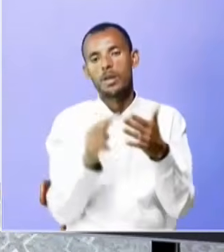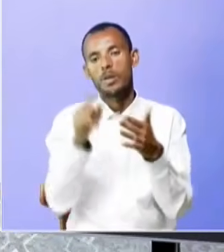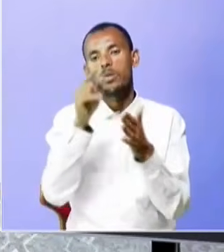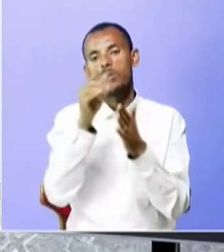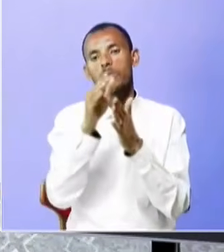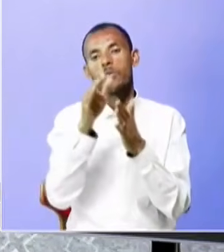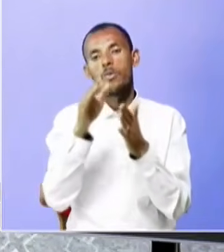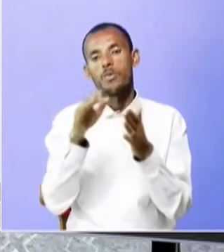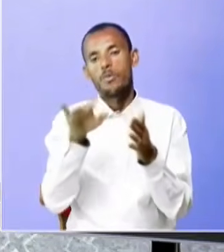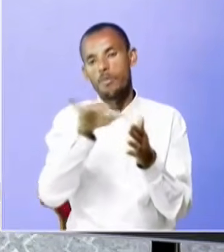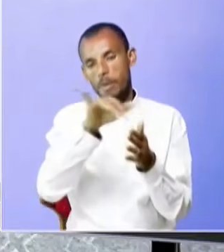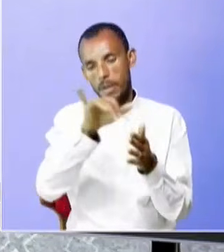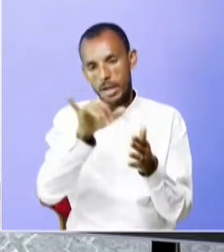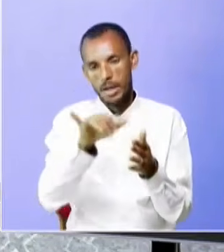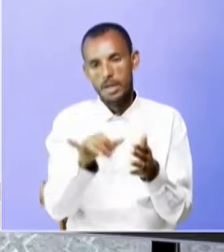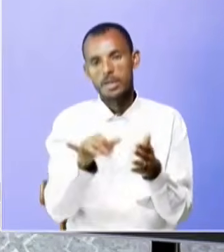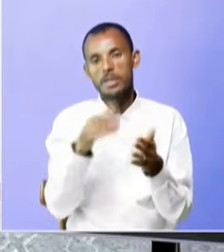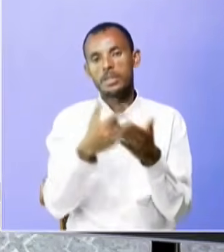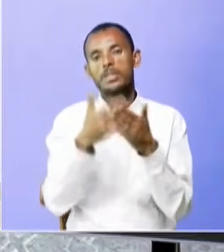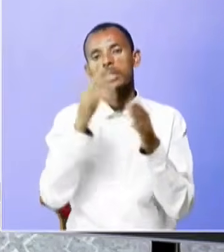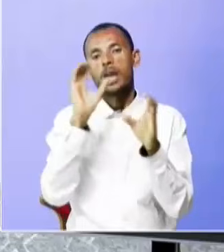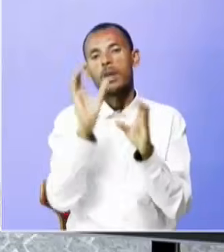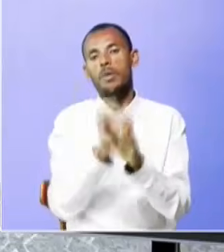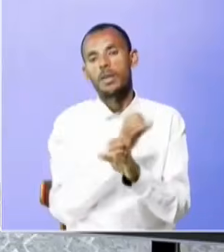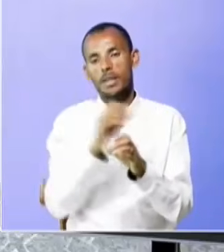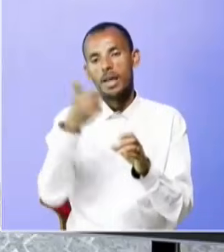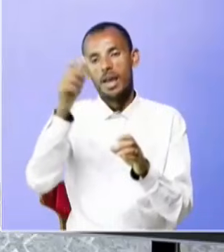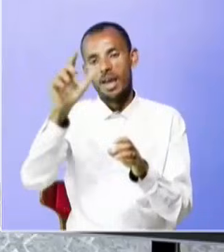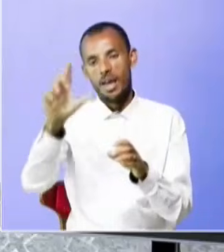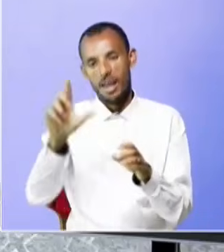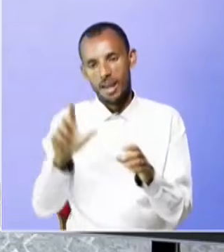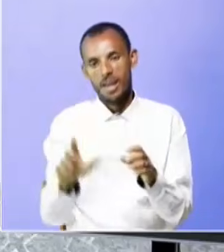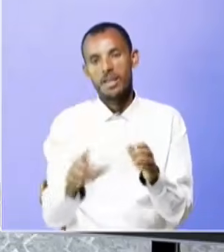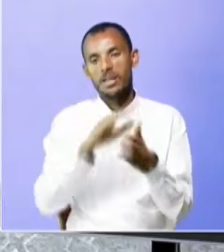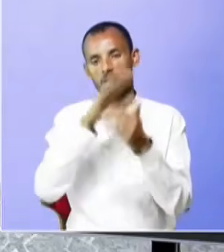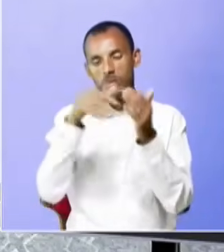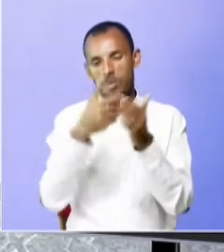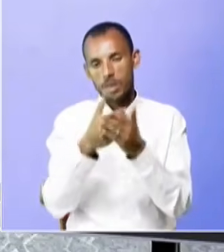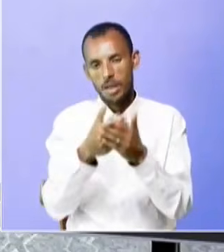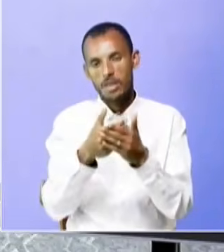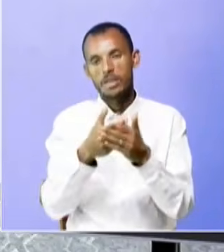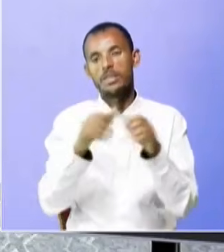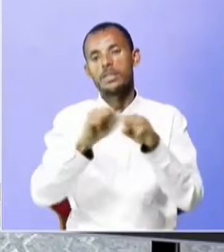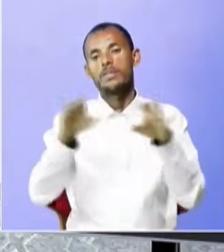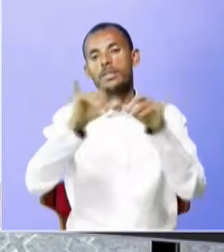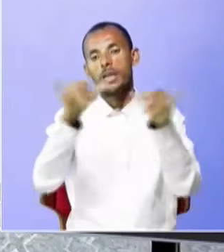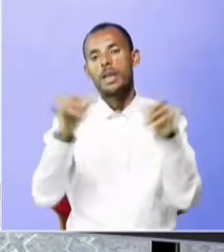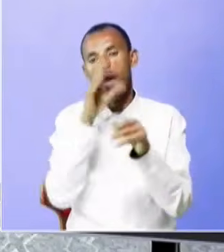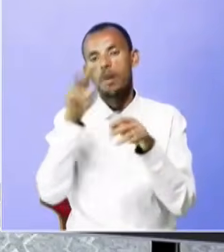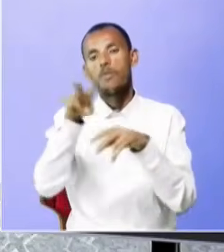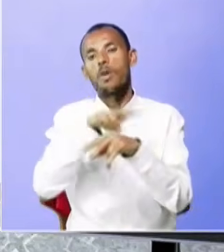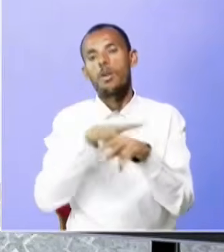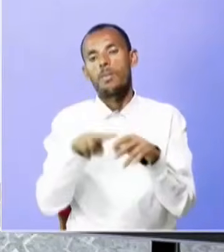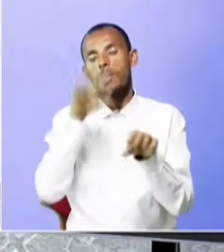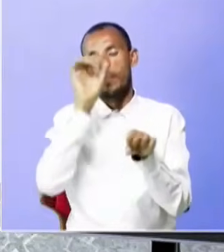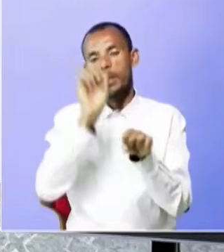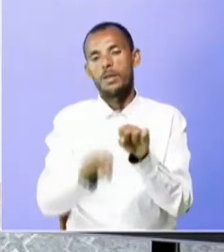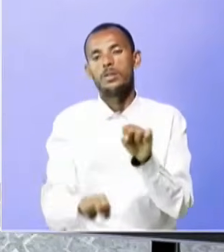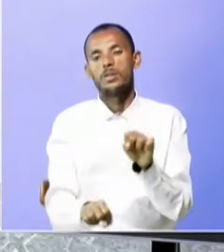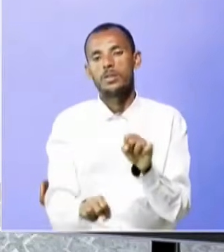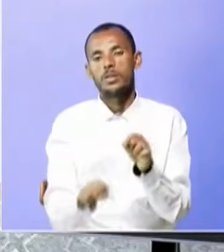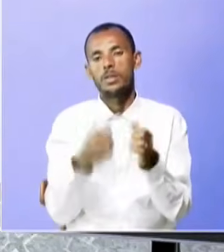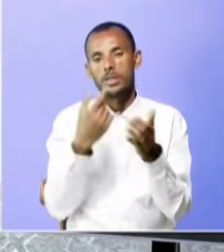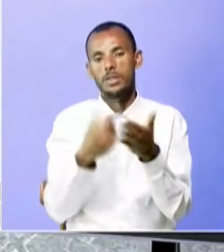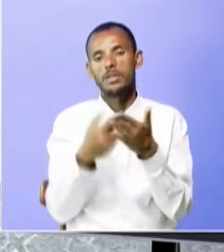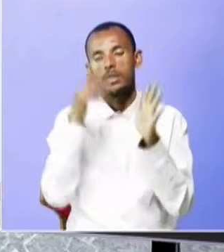be familiar with calculating the lateral surface area, the total surface area, and the volume, right? So in